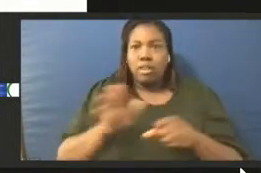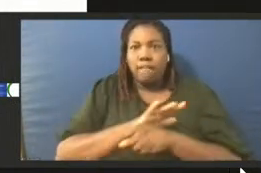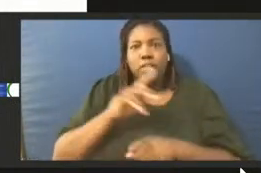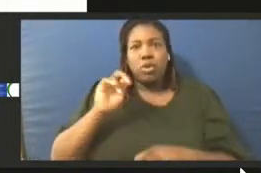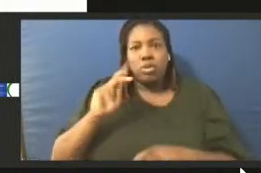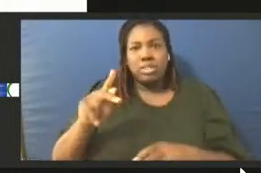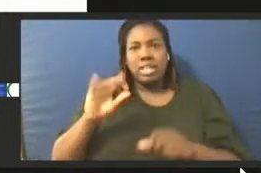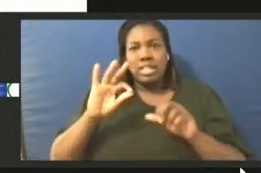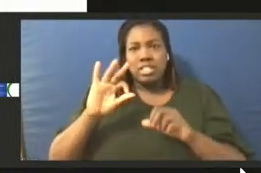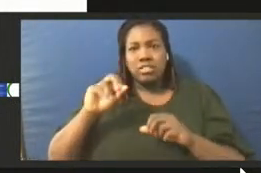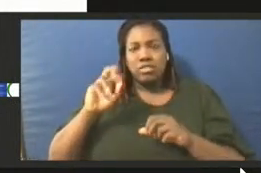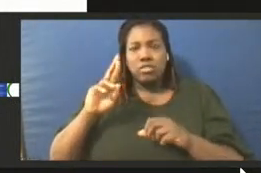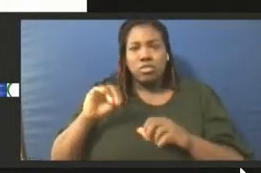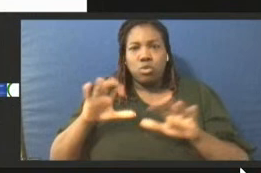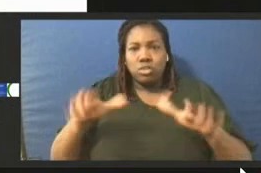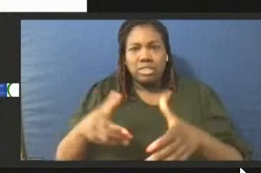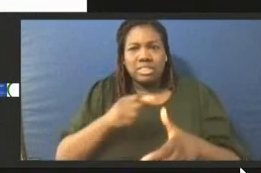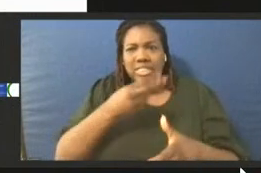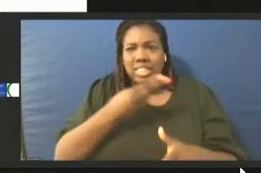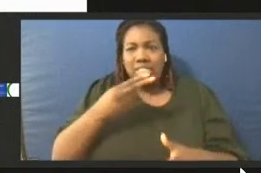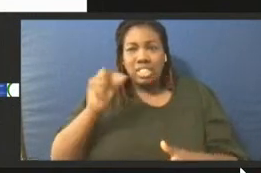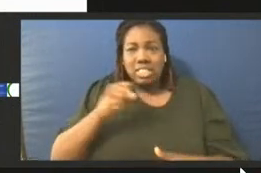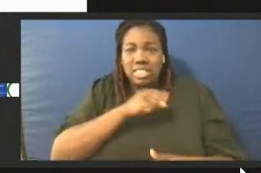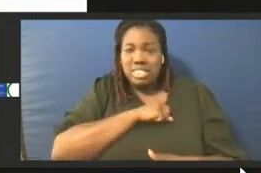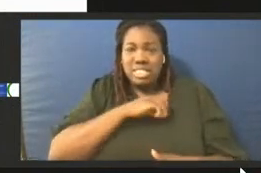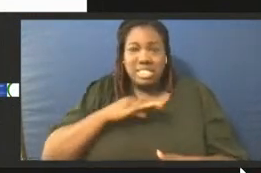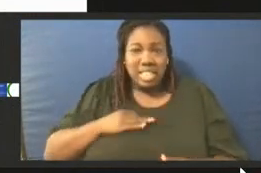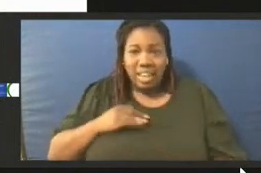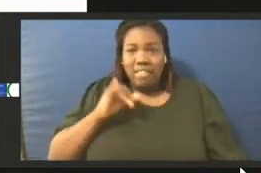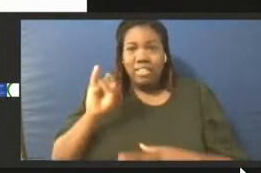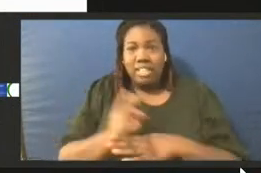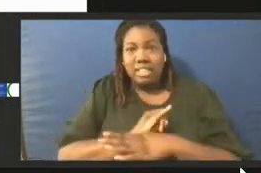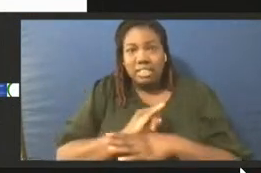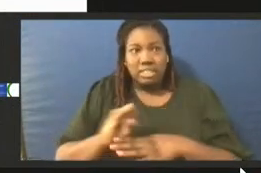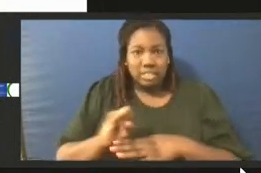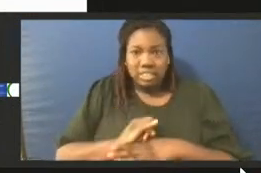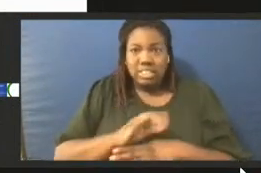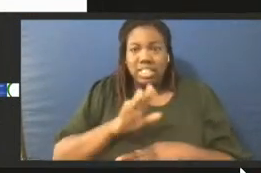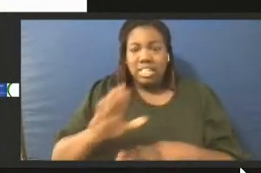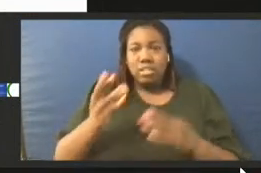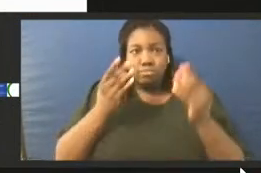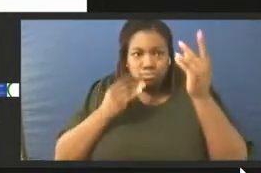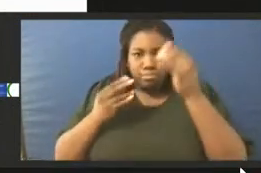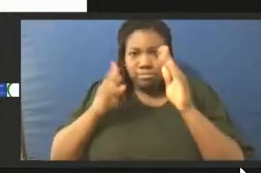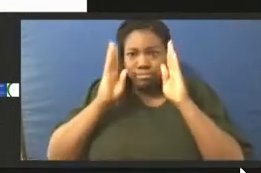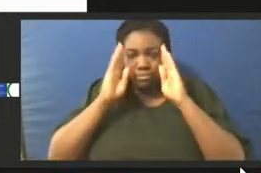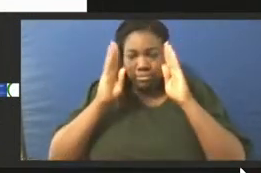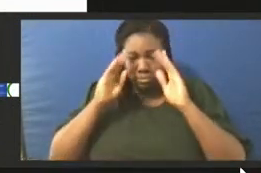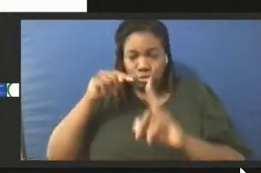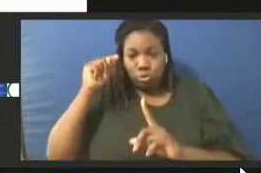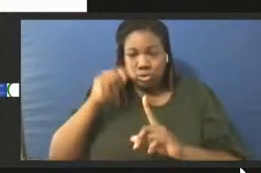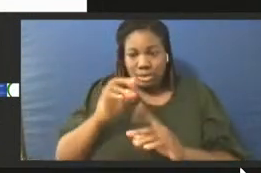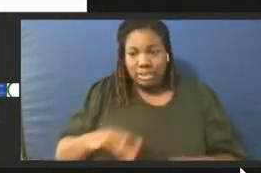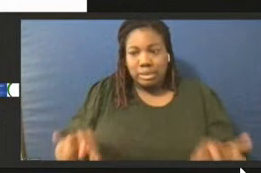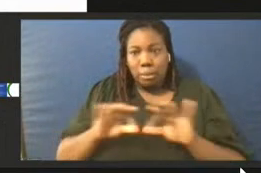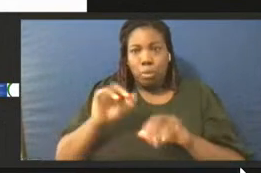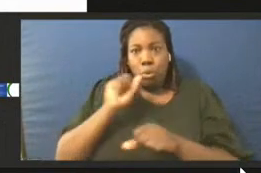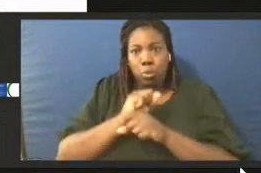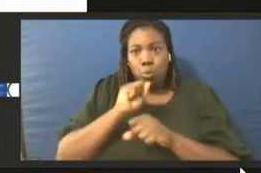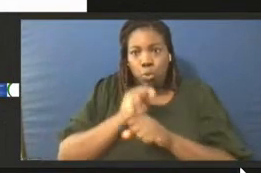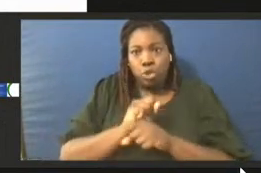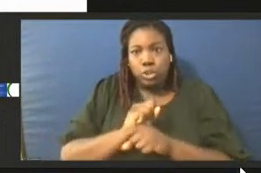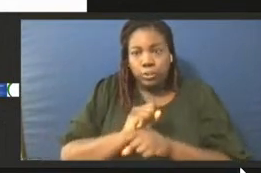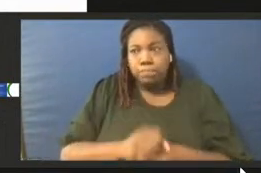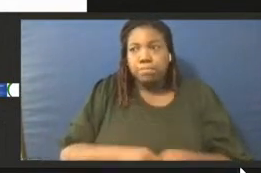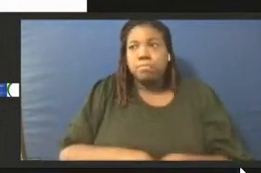force, HHS staff, and our interns for their real thoughtfulness and attention to this very important work and topic.